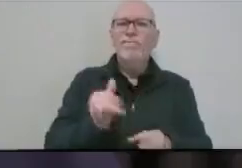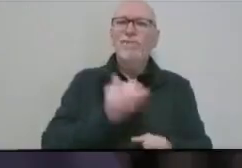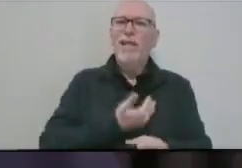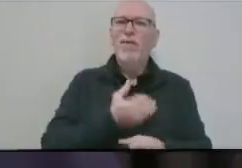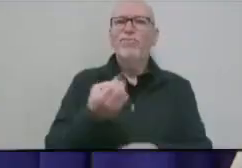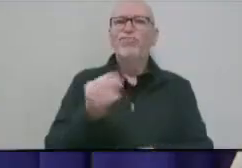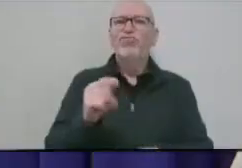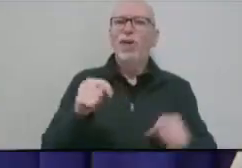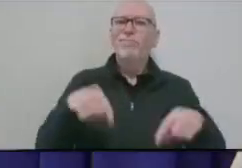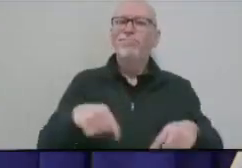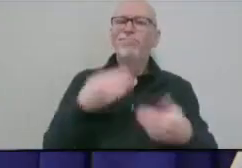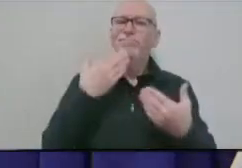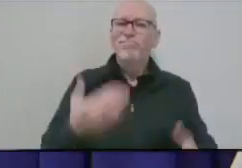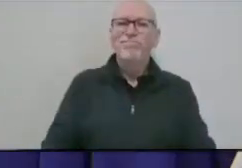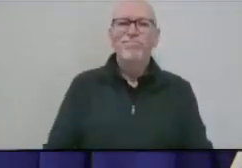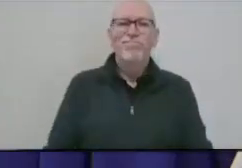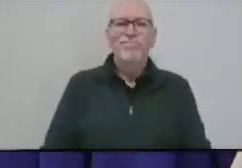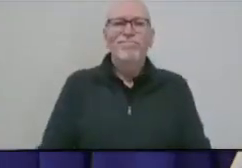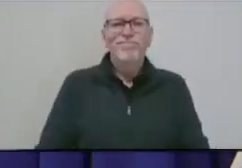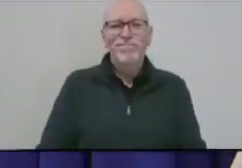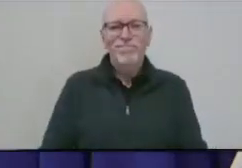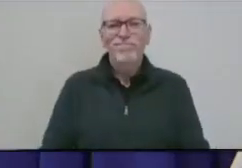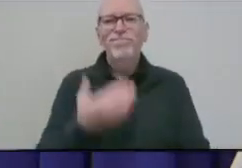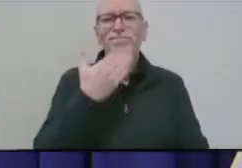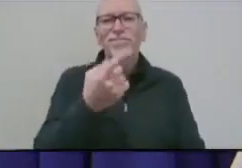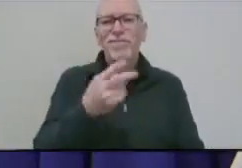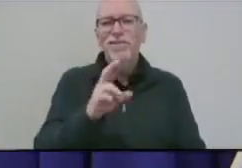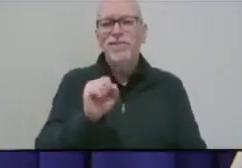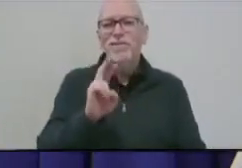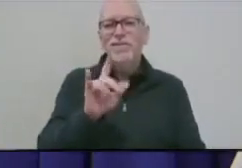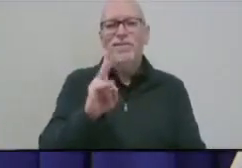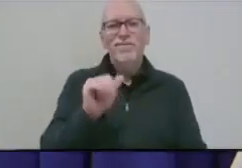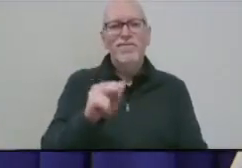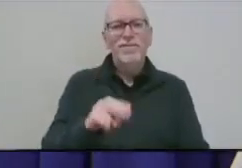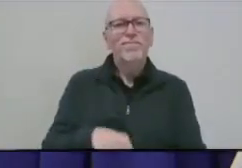you. Thank you, Dr. Sullivan.